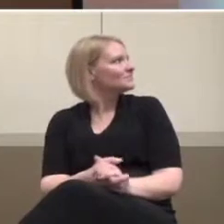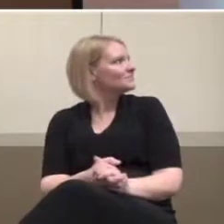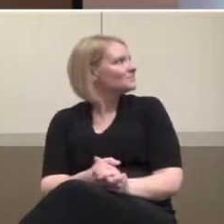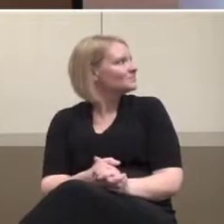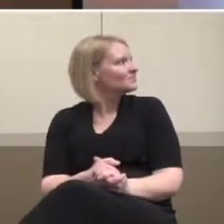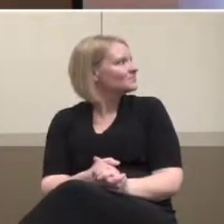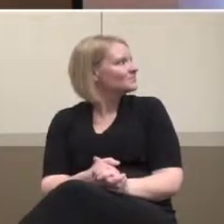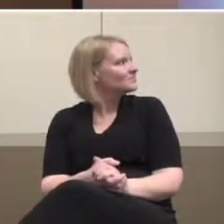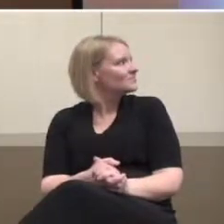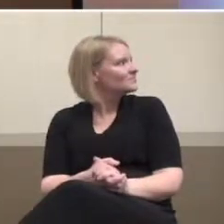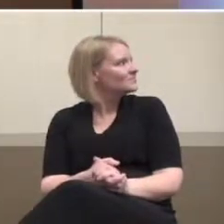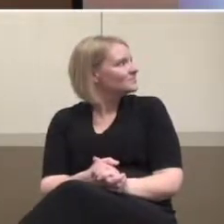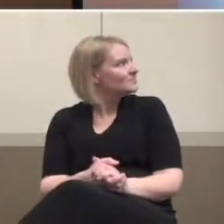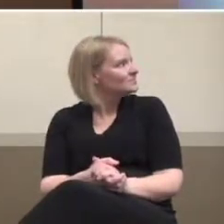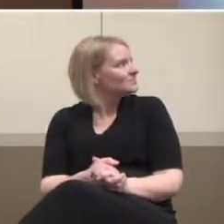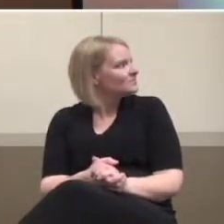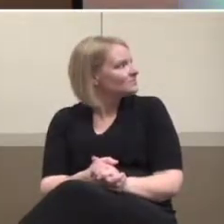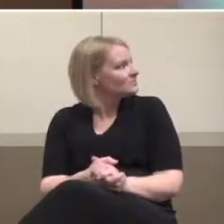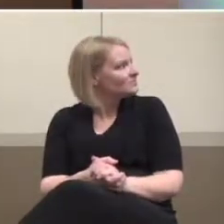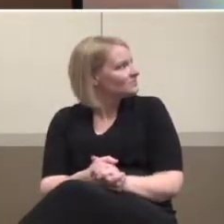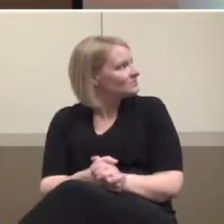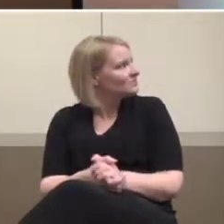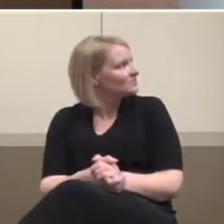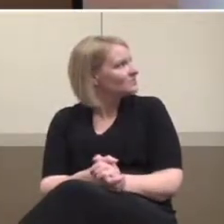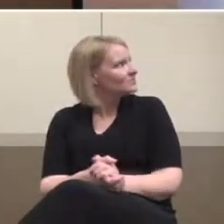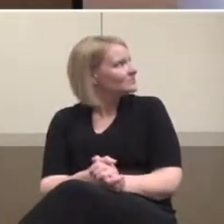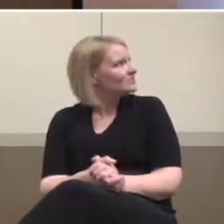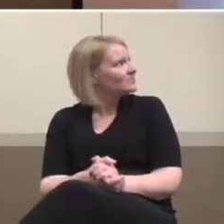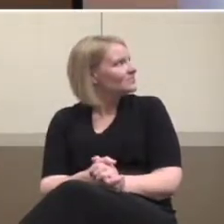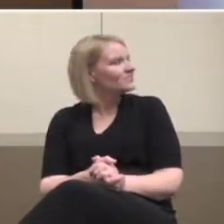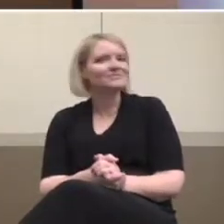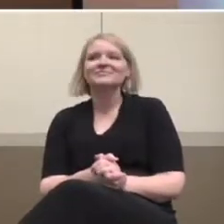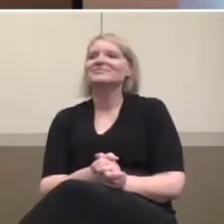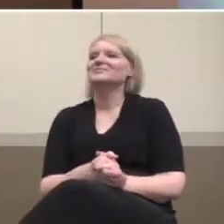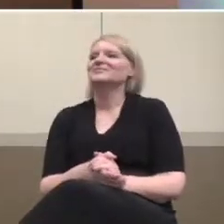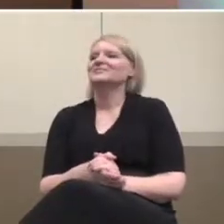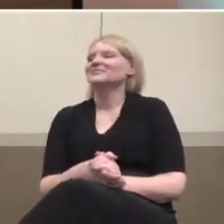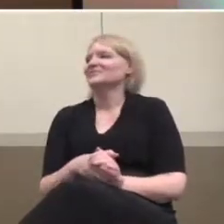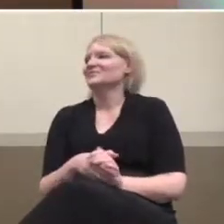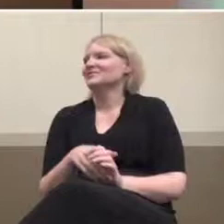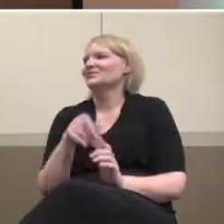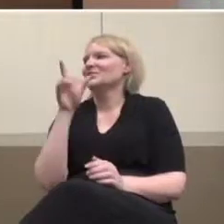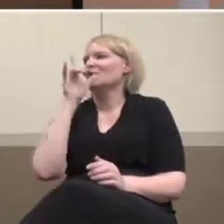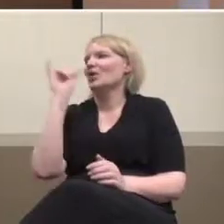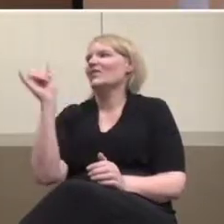It's a lady sitting with a bunch of snowmen reading the paper. Puppy in the swing.